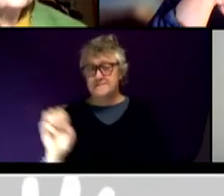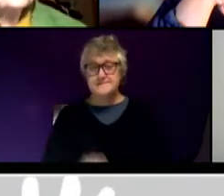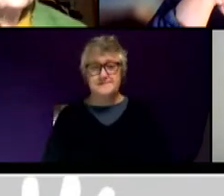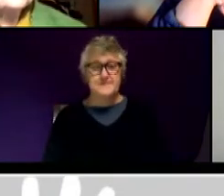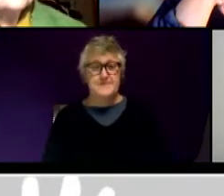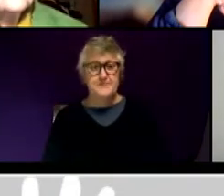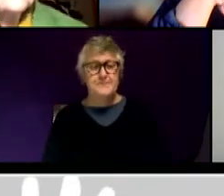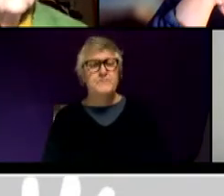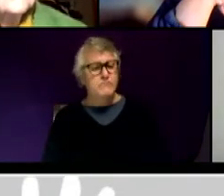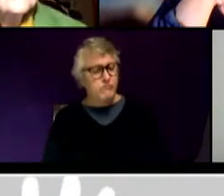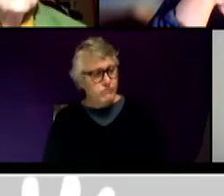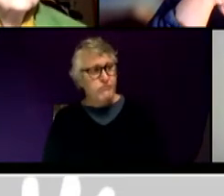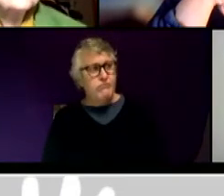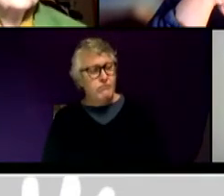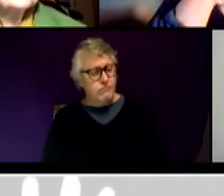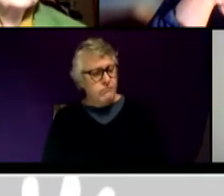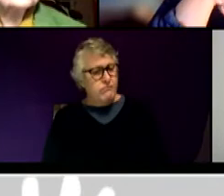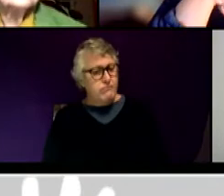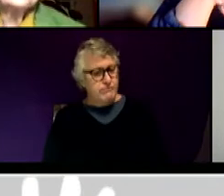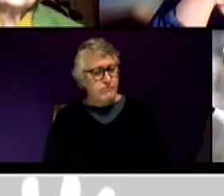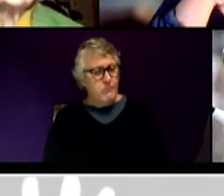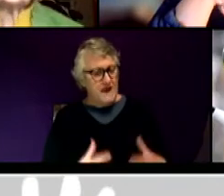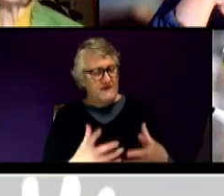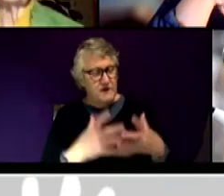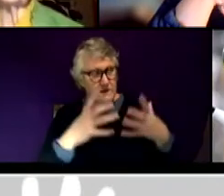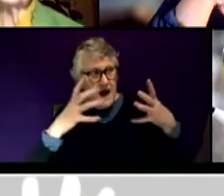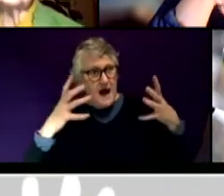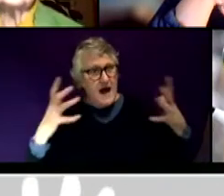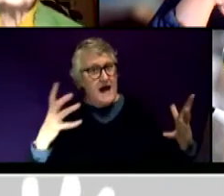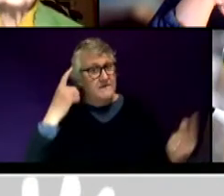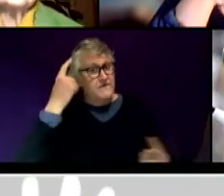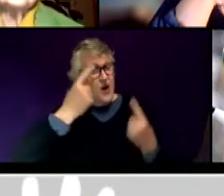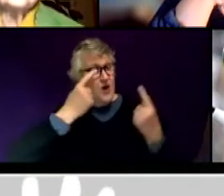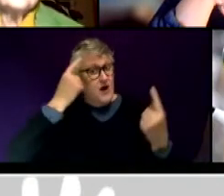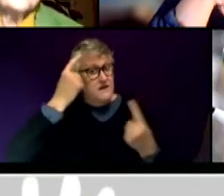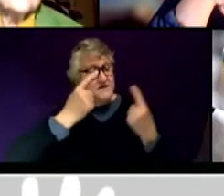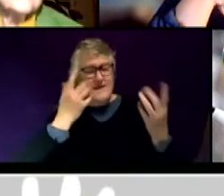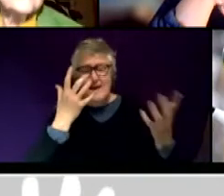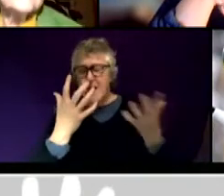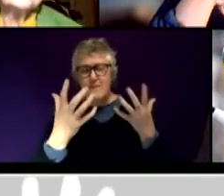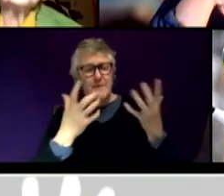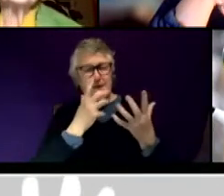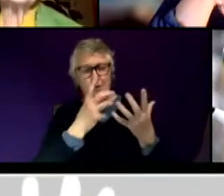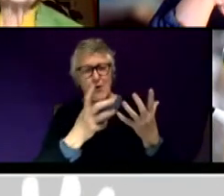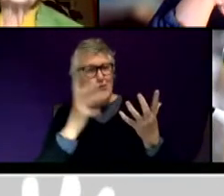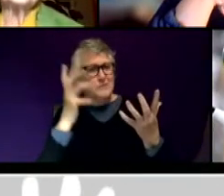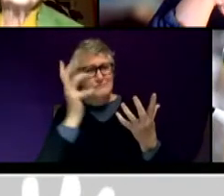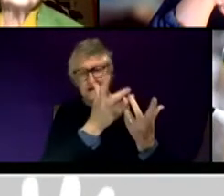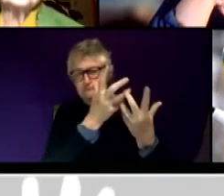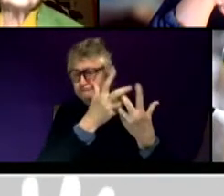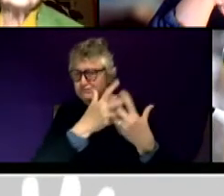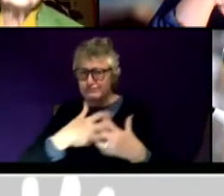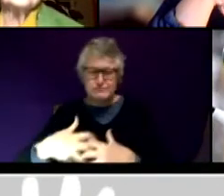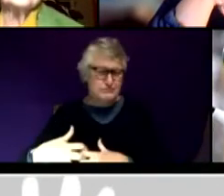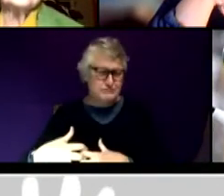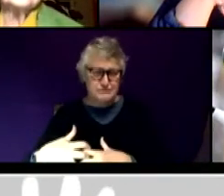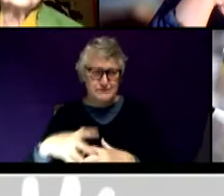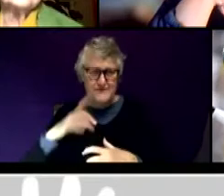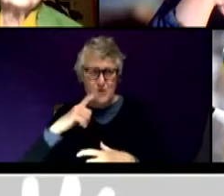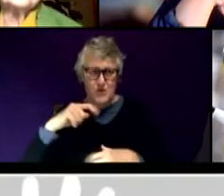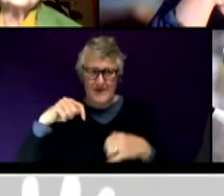I've got a lot of thoughts and they probably won't gel in time for this. And so I'll bring some of them forward later. But